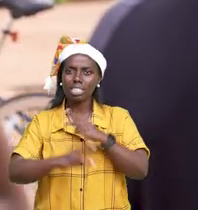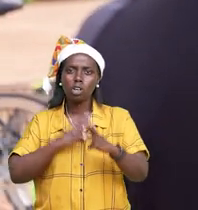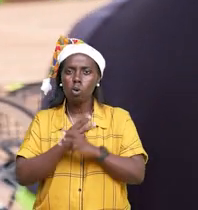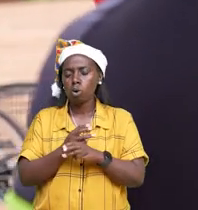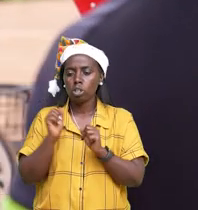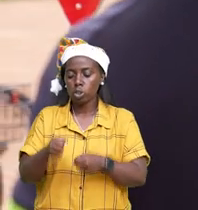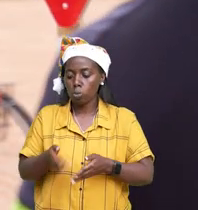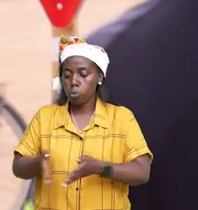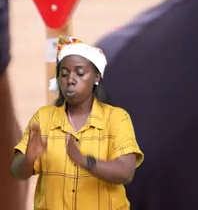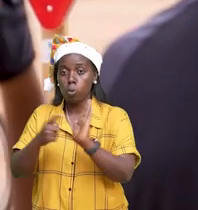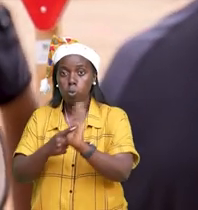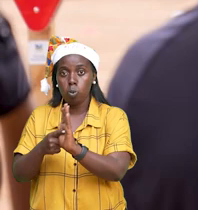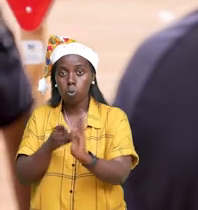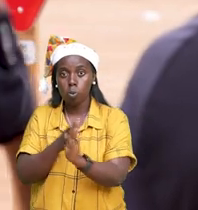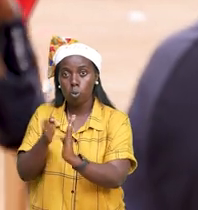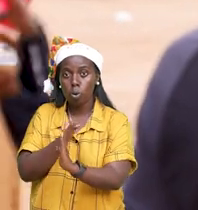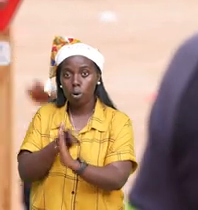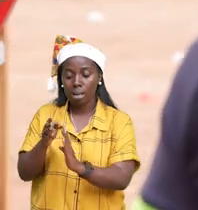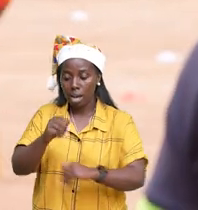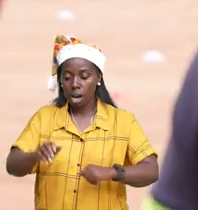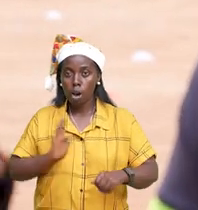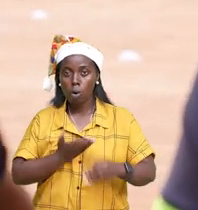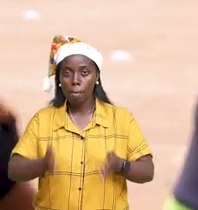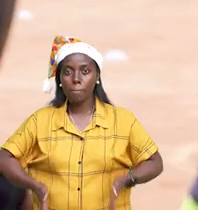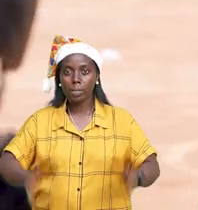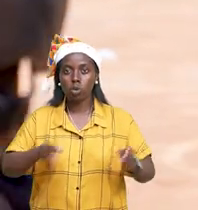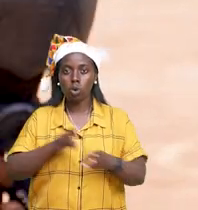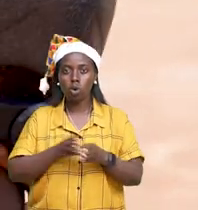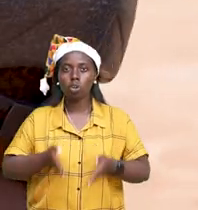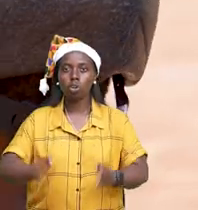us when we are riding our bicycles on road.